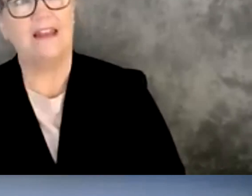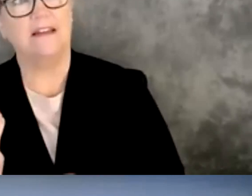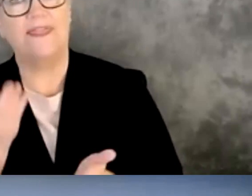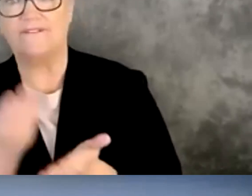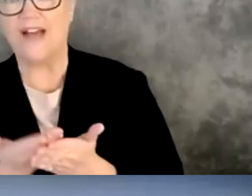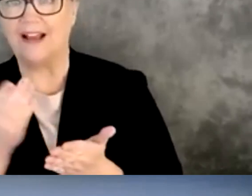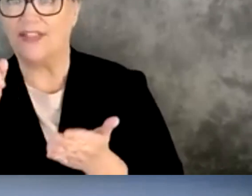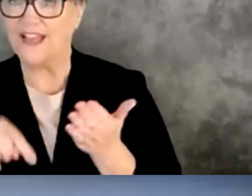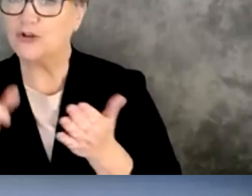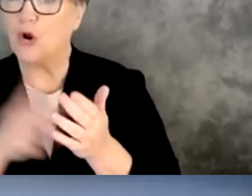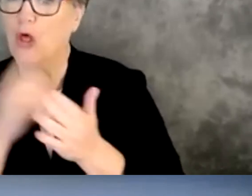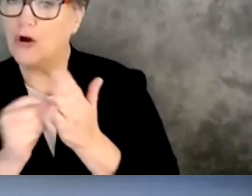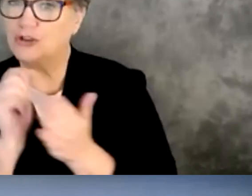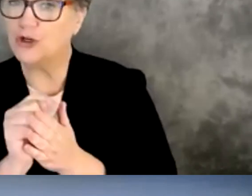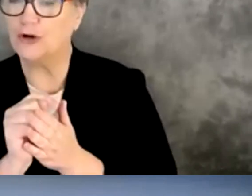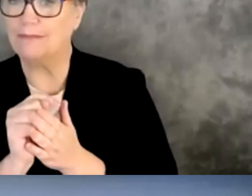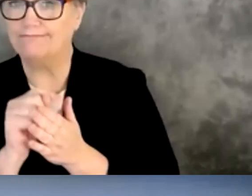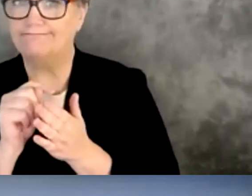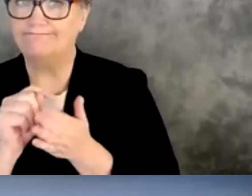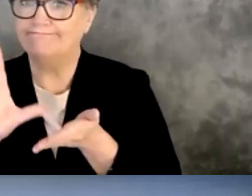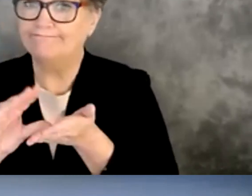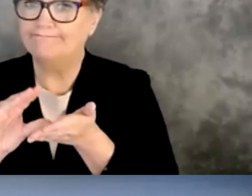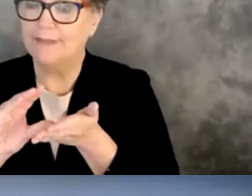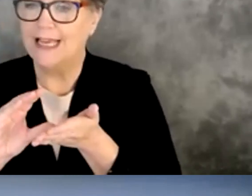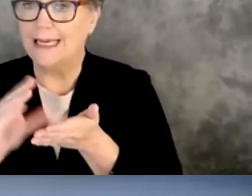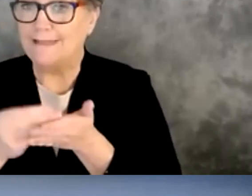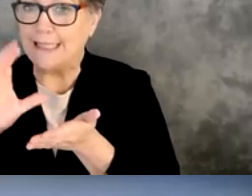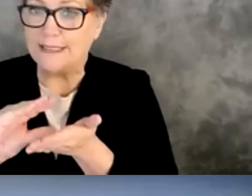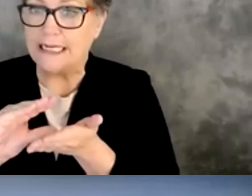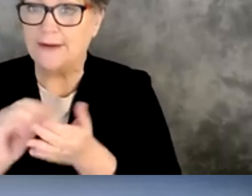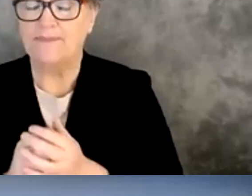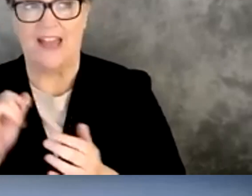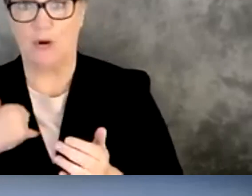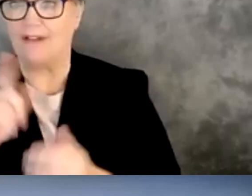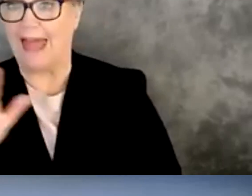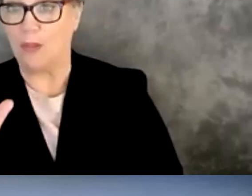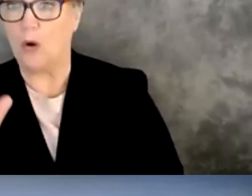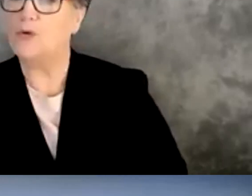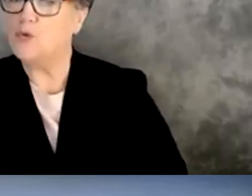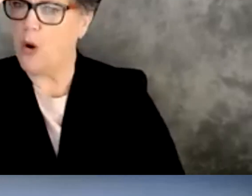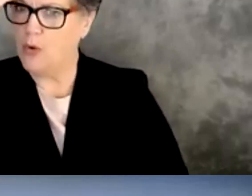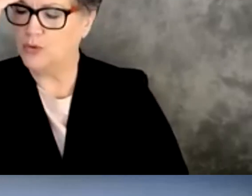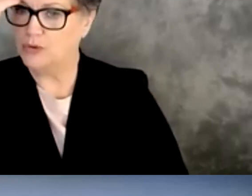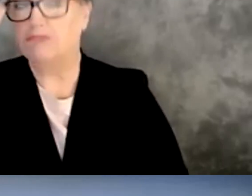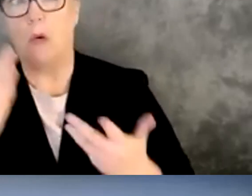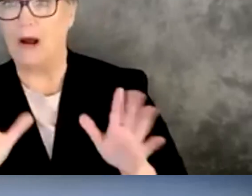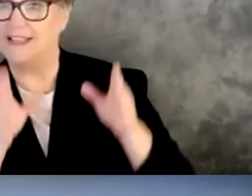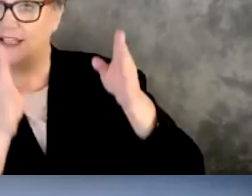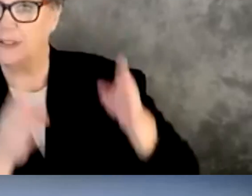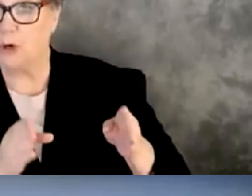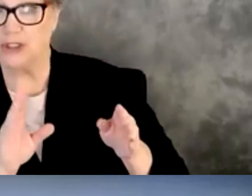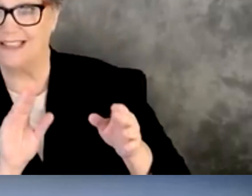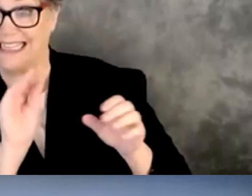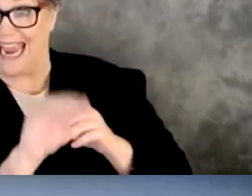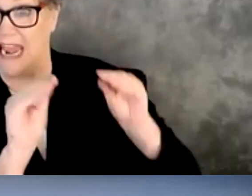these are long-term subsidies makes a huge difference. If you have a landlord who knows that once this person is in,